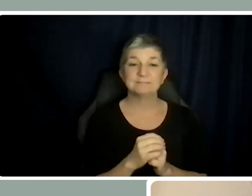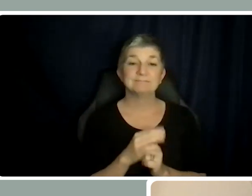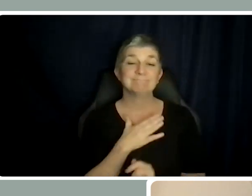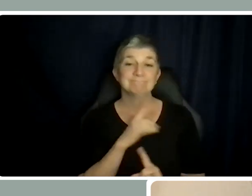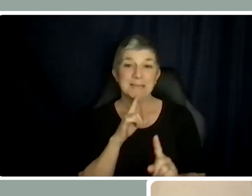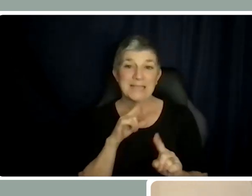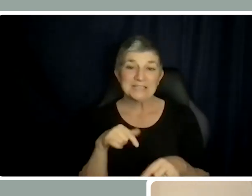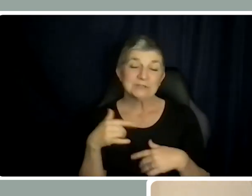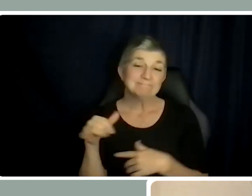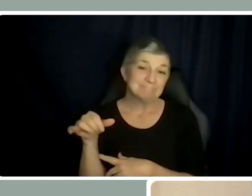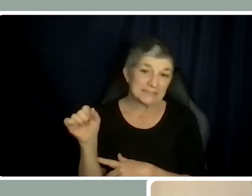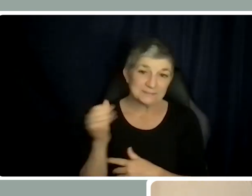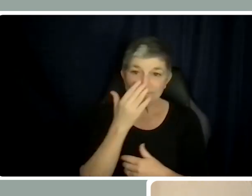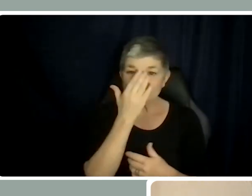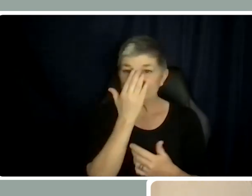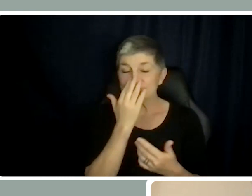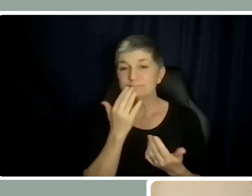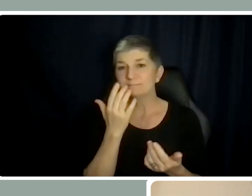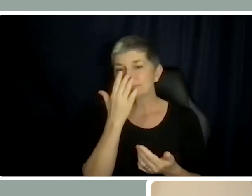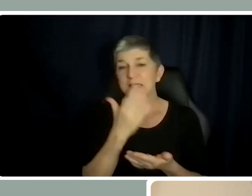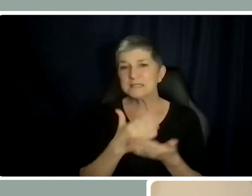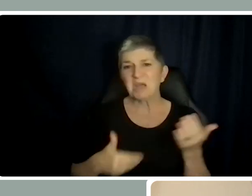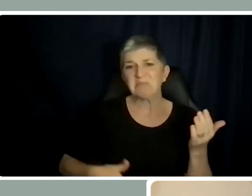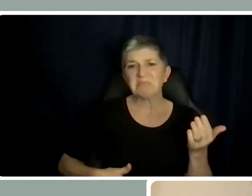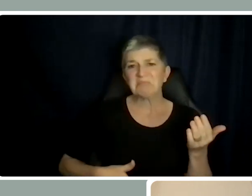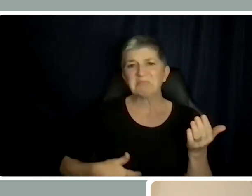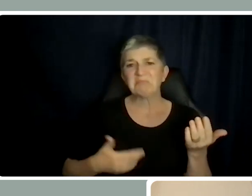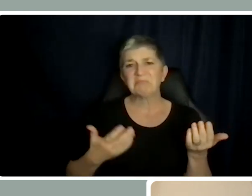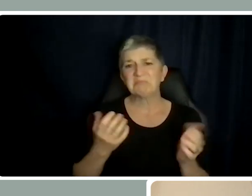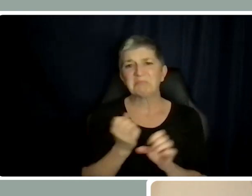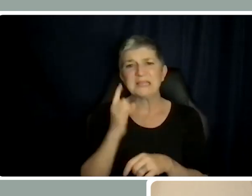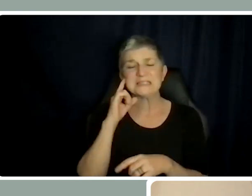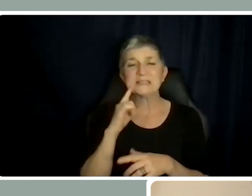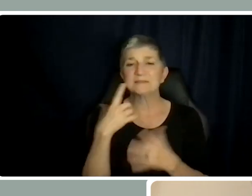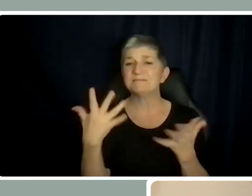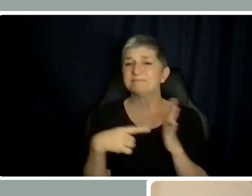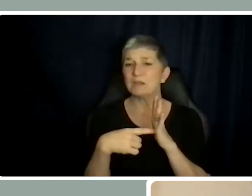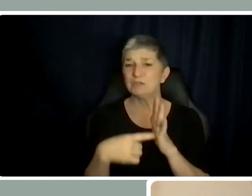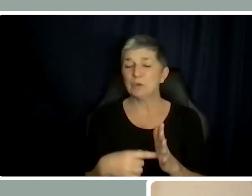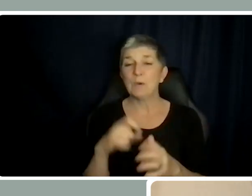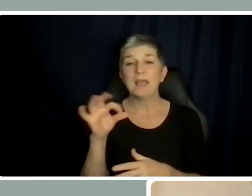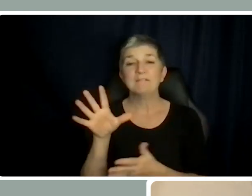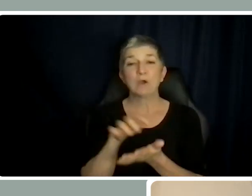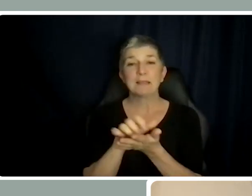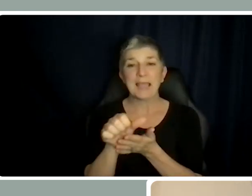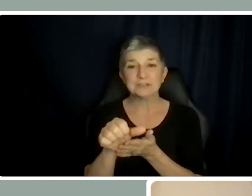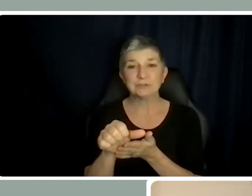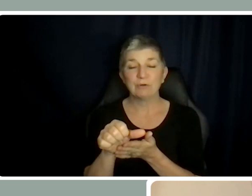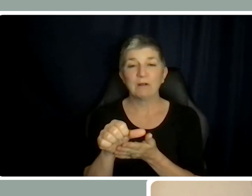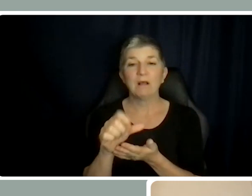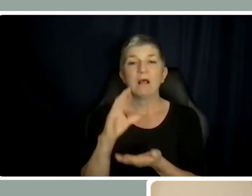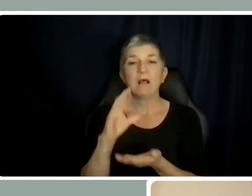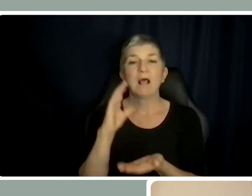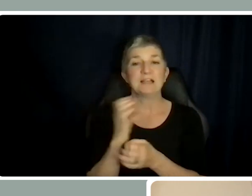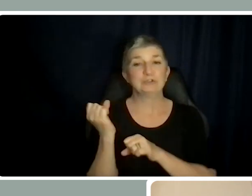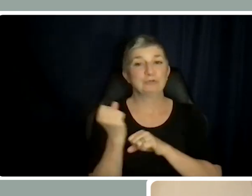that yes, it makes some intuitive sense. I think it has been shown that if your cancer is less